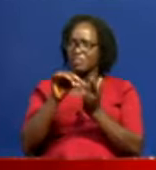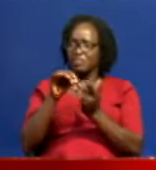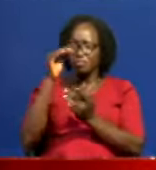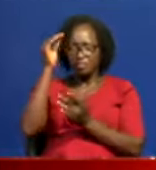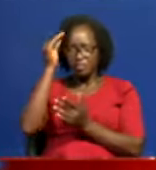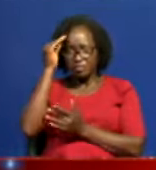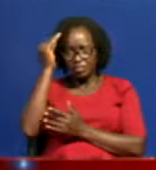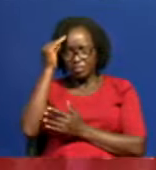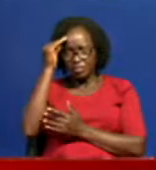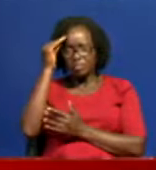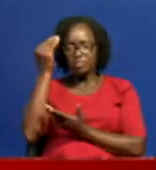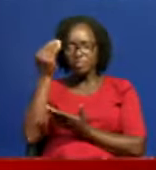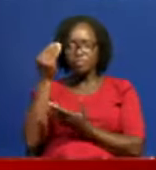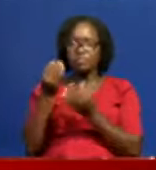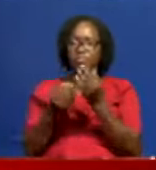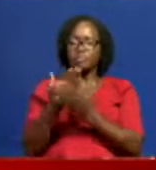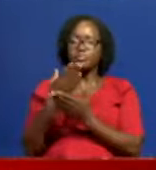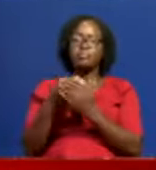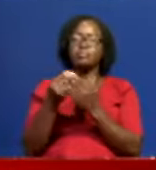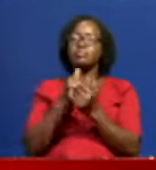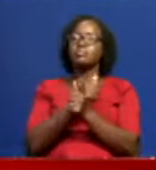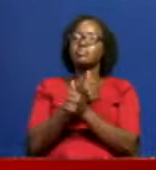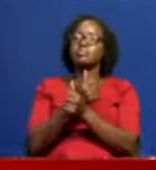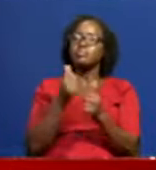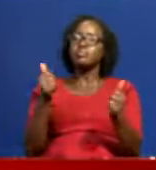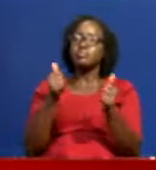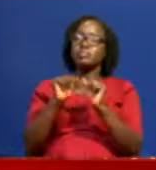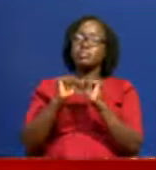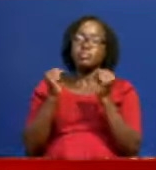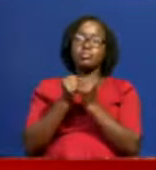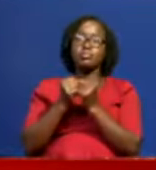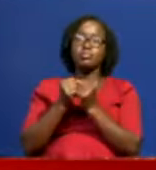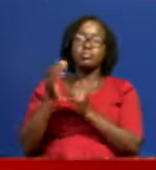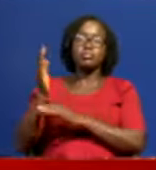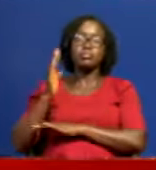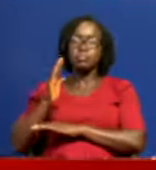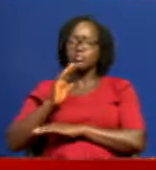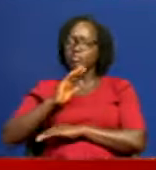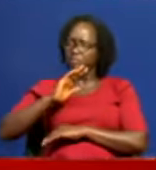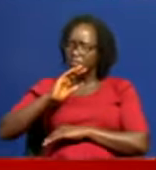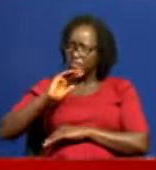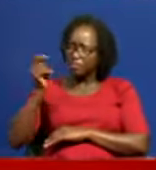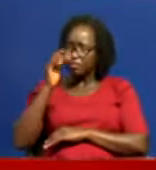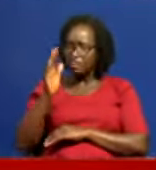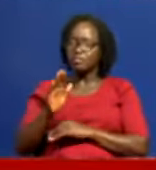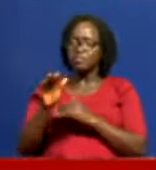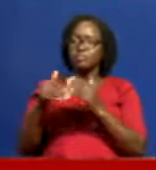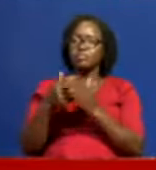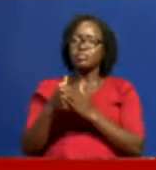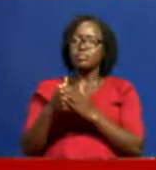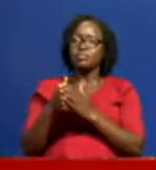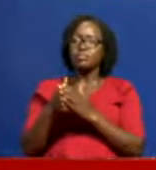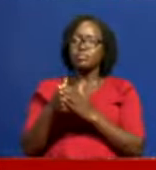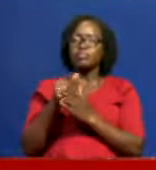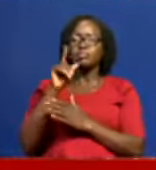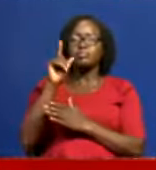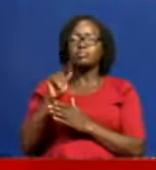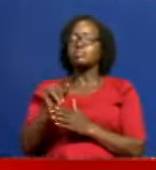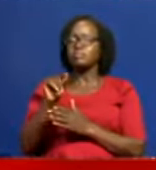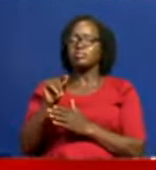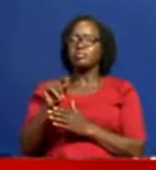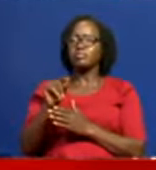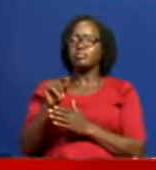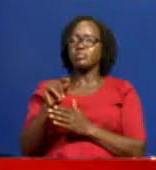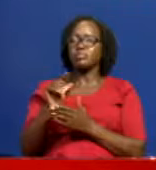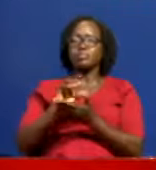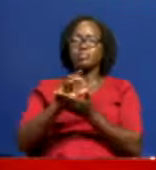financial well-being, and social security for all Kenyans. we have made affordable credit available